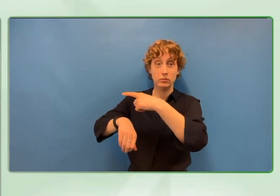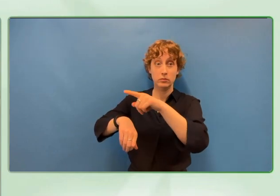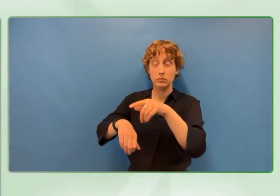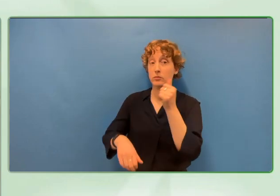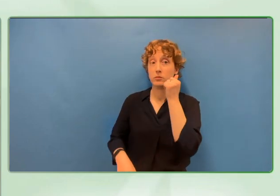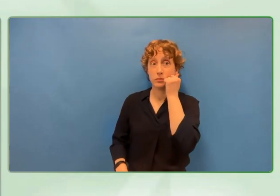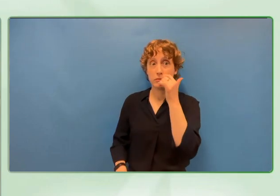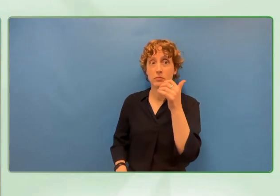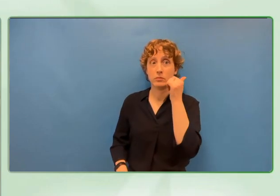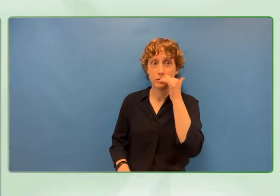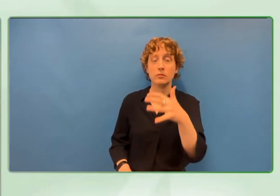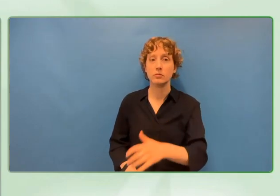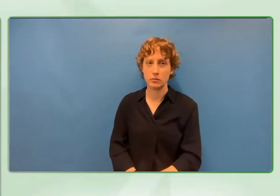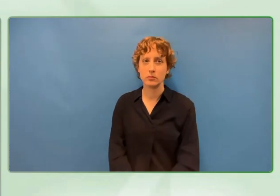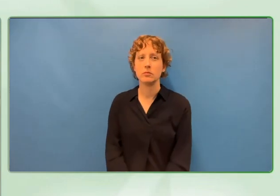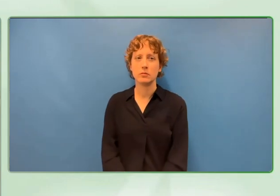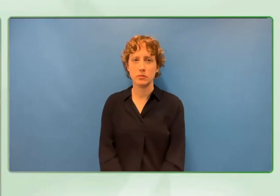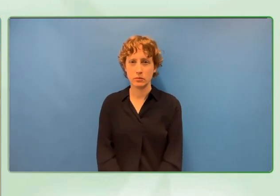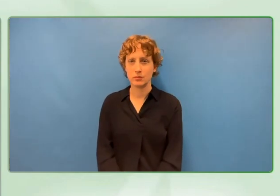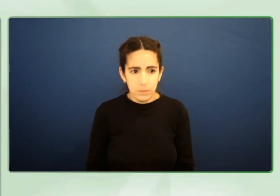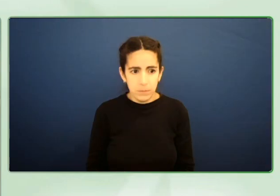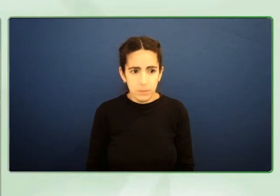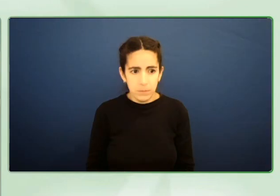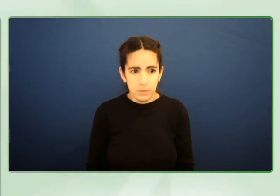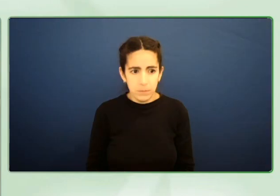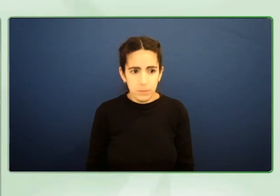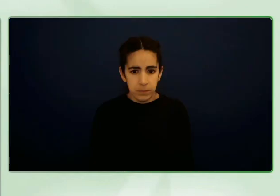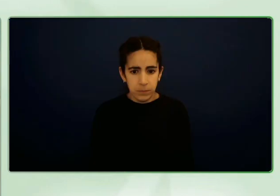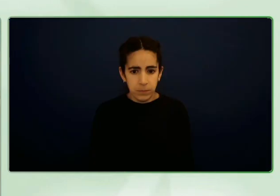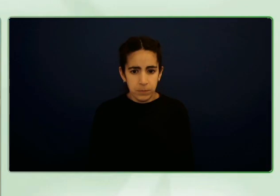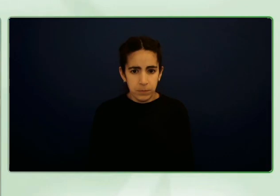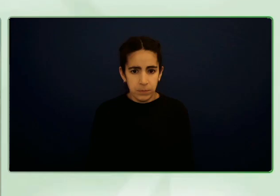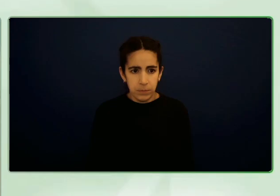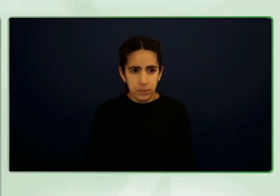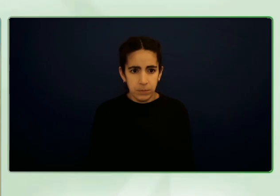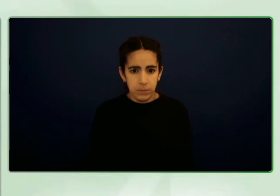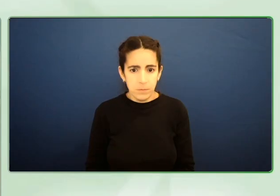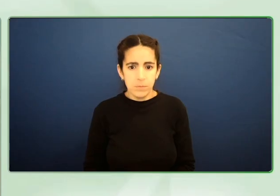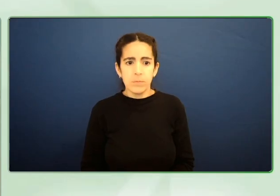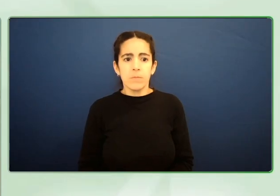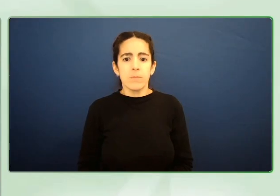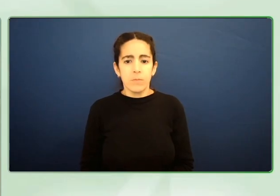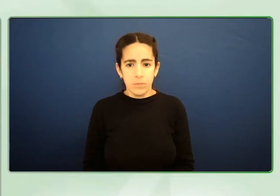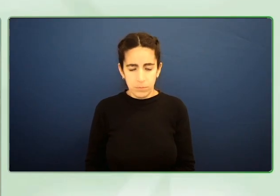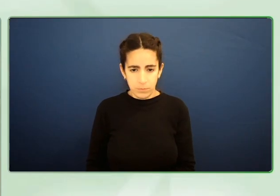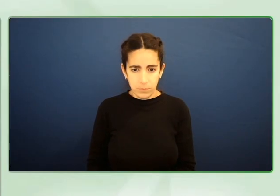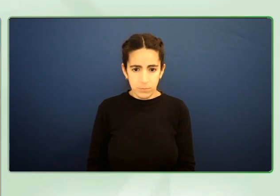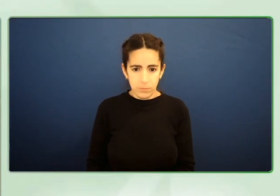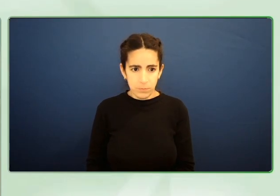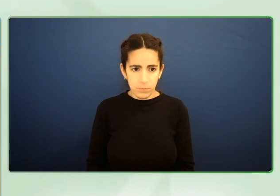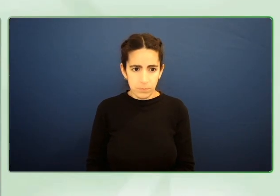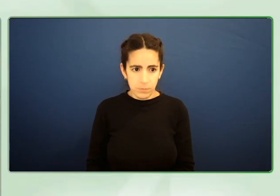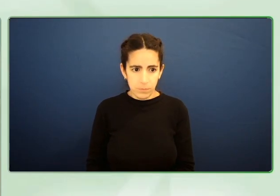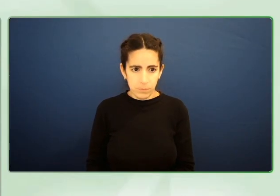in a hurry, It wasn't the blame on the screens, And I was the mother by a book, I'm not the mother